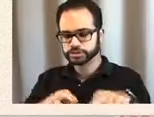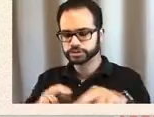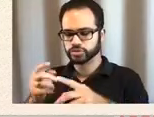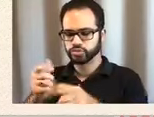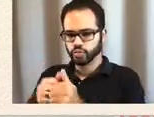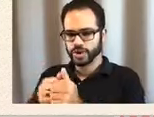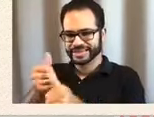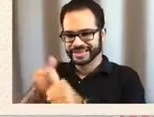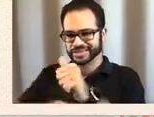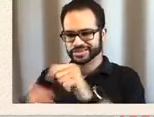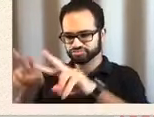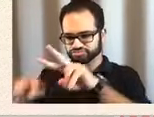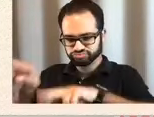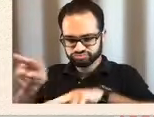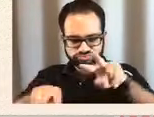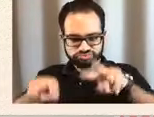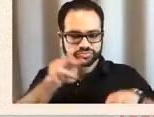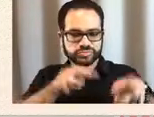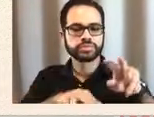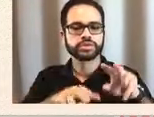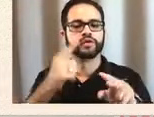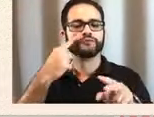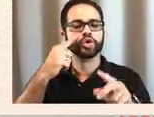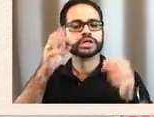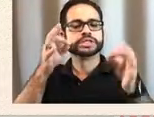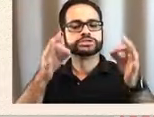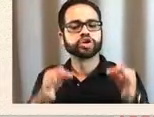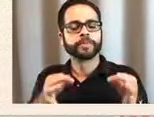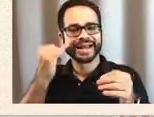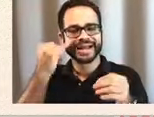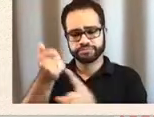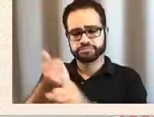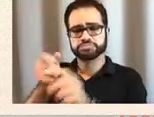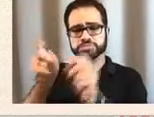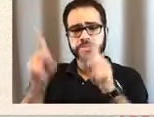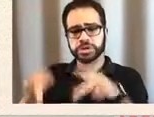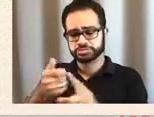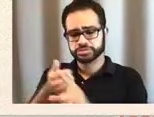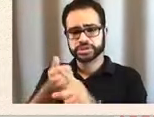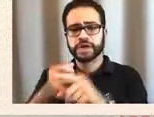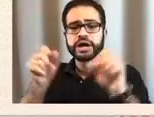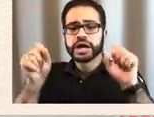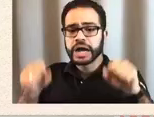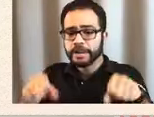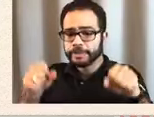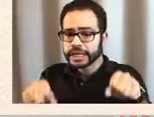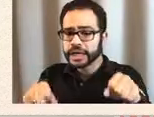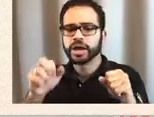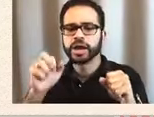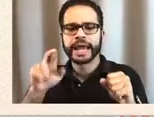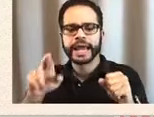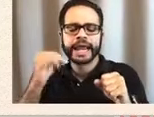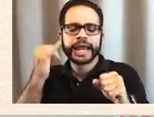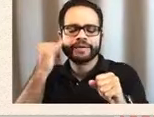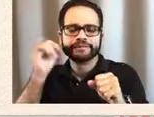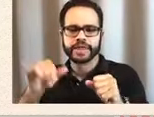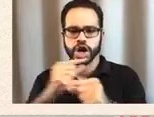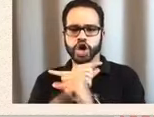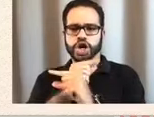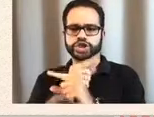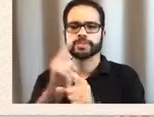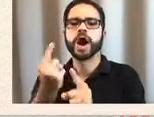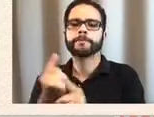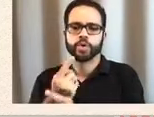or not the person is competent and whether or not the guardianship is appropriate. So then once those